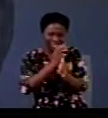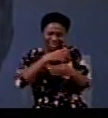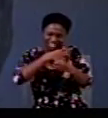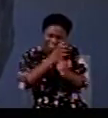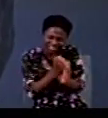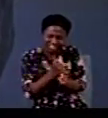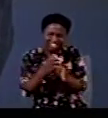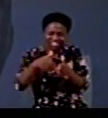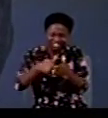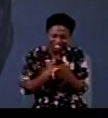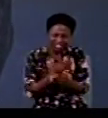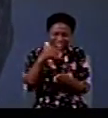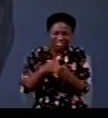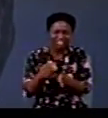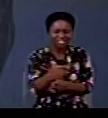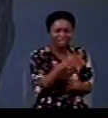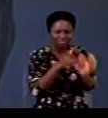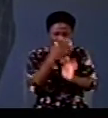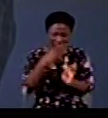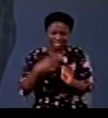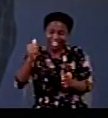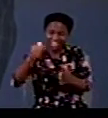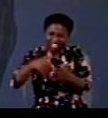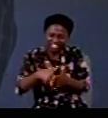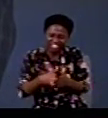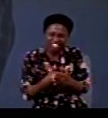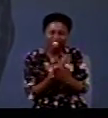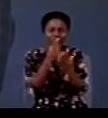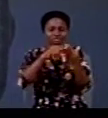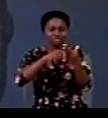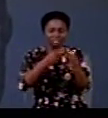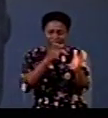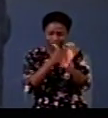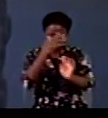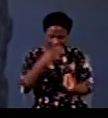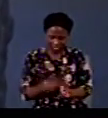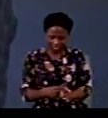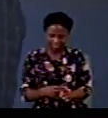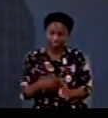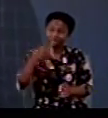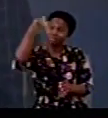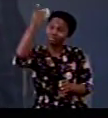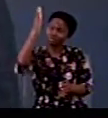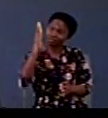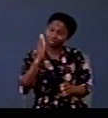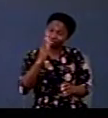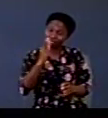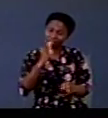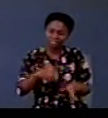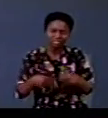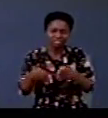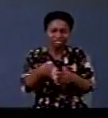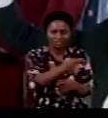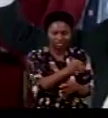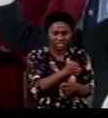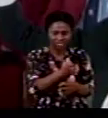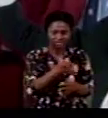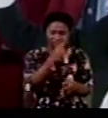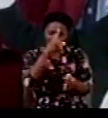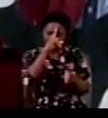to hook in, link in to Jesus, the Savior, right